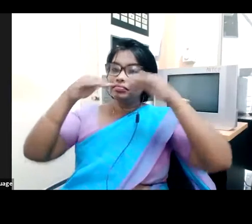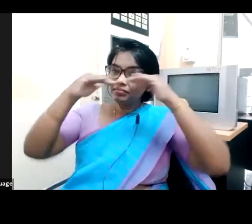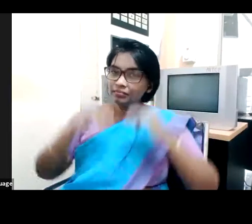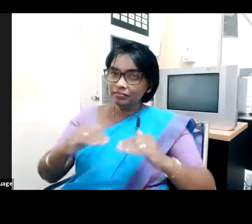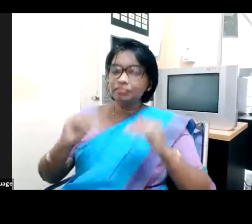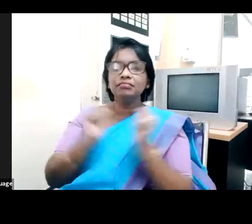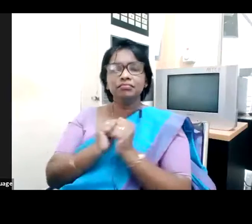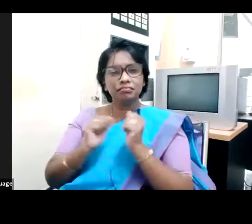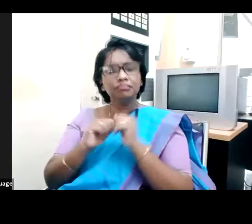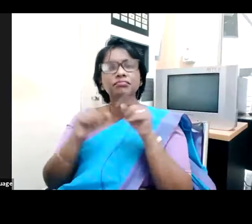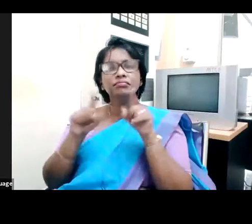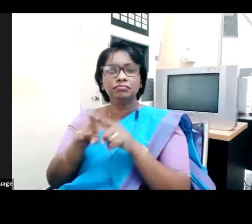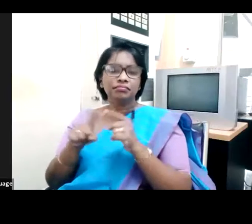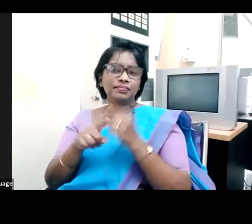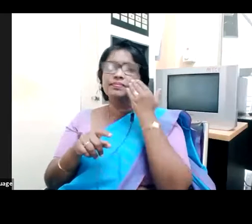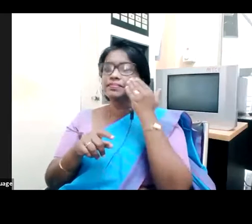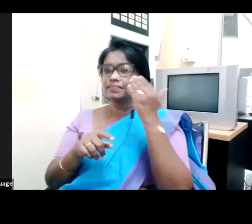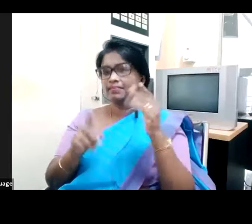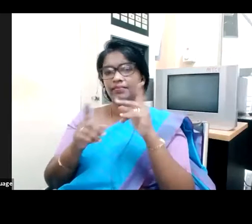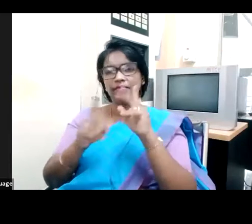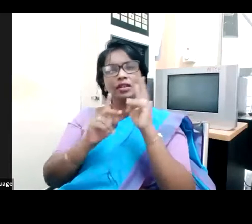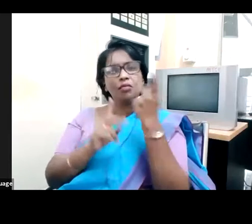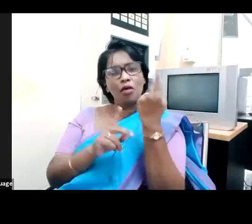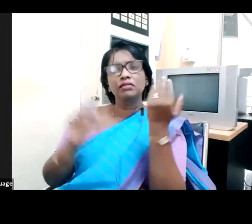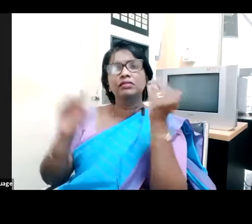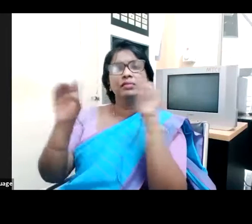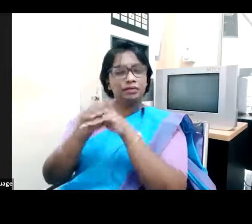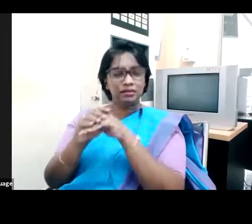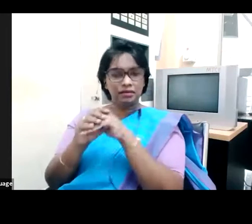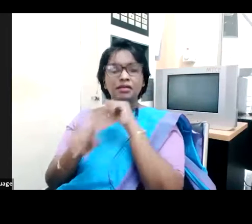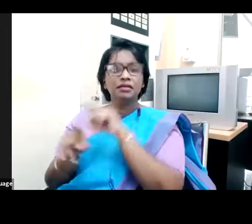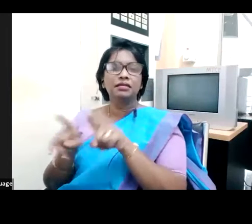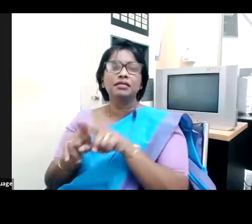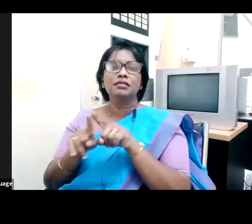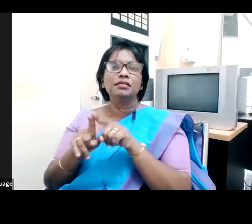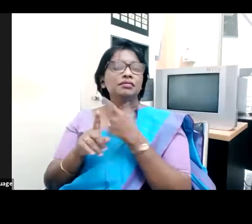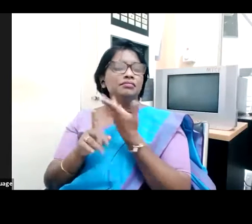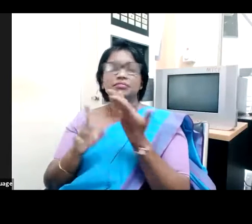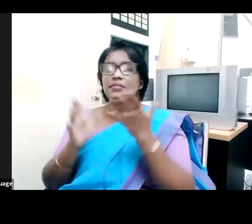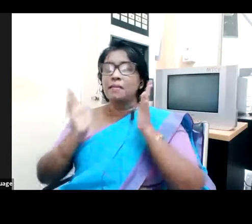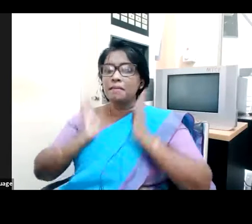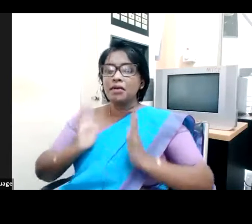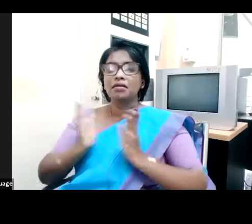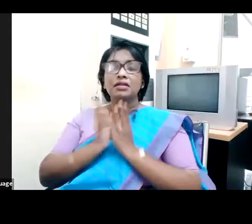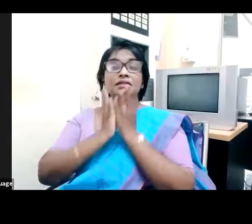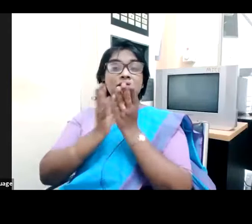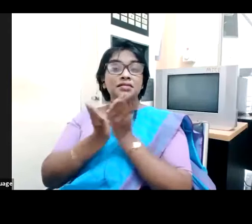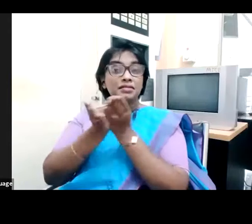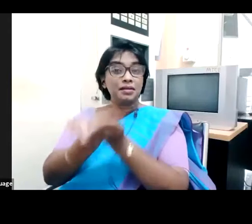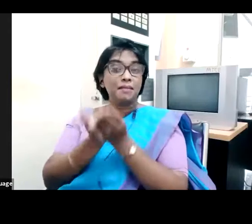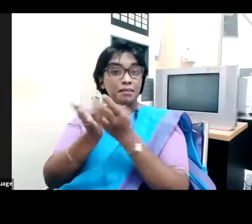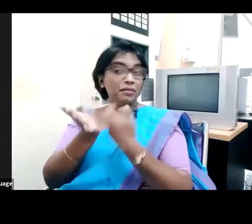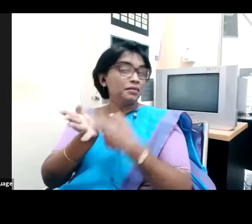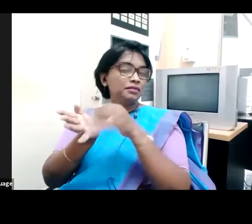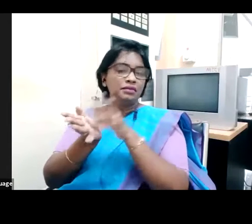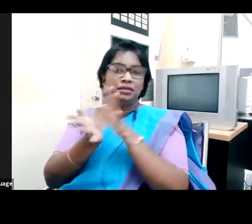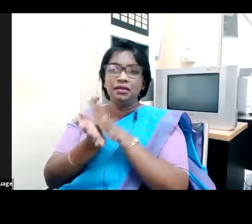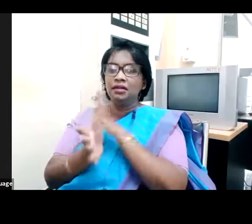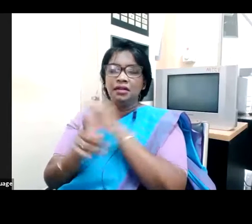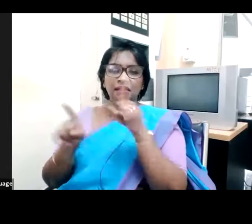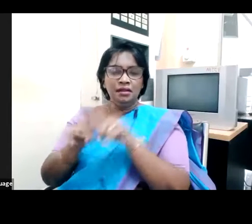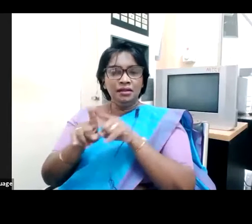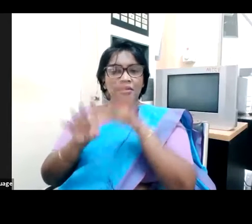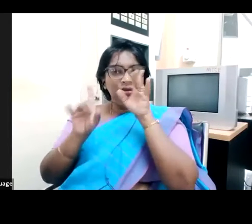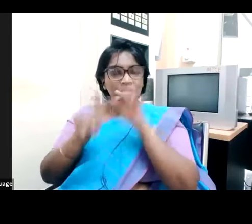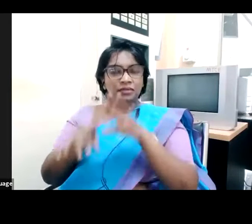it is not a HR agenda, because very often when this is discussed by women,